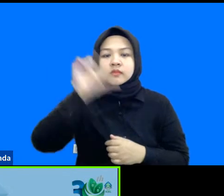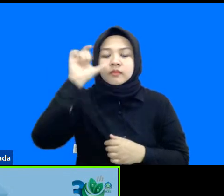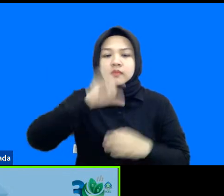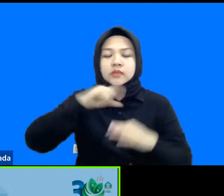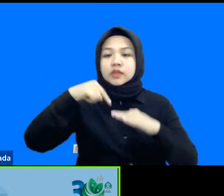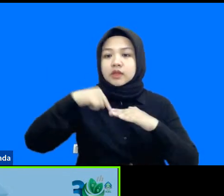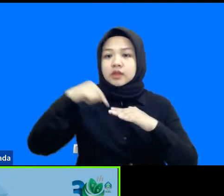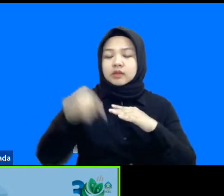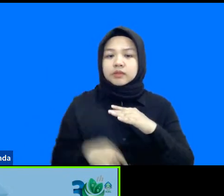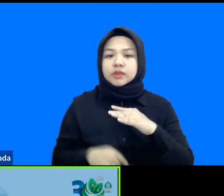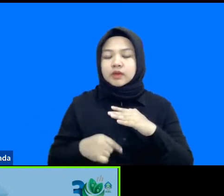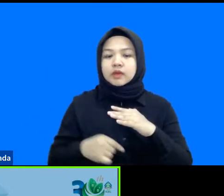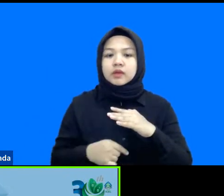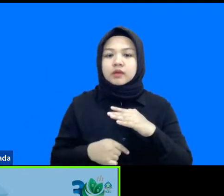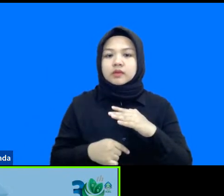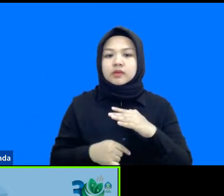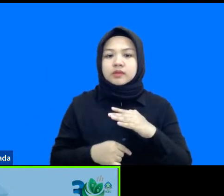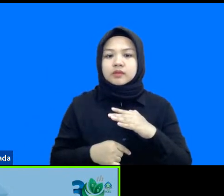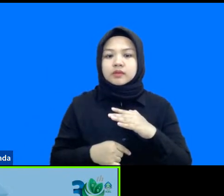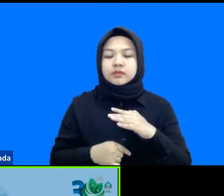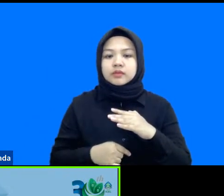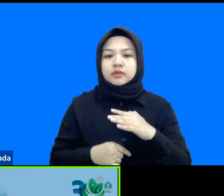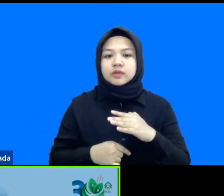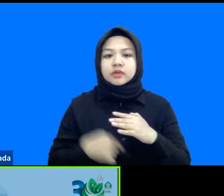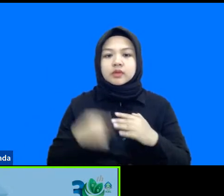sources, and we